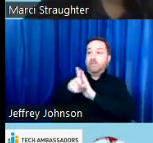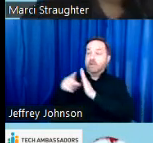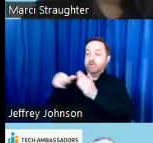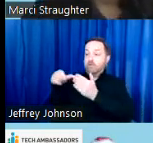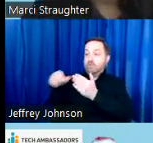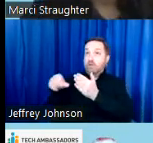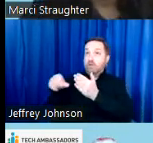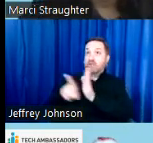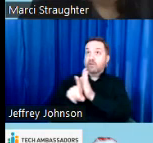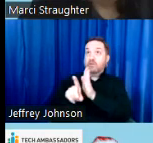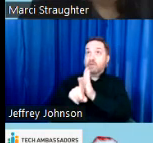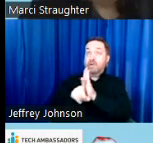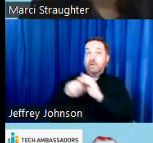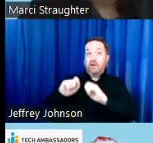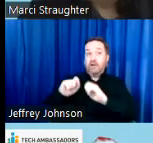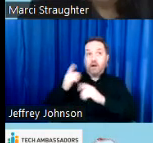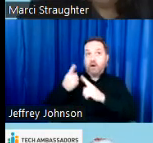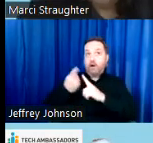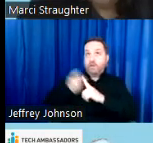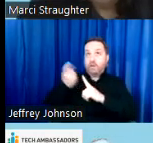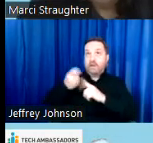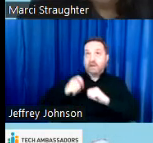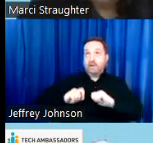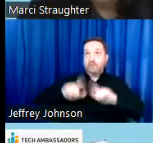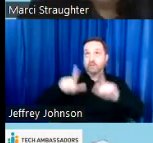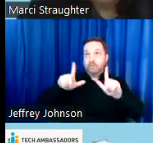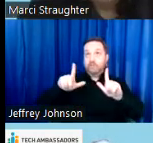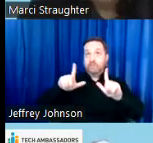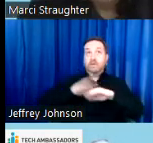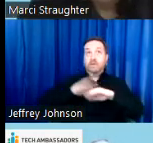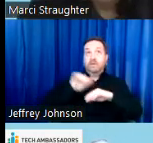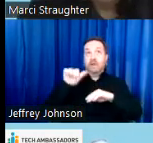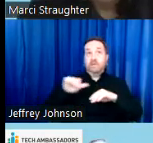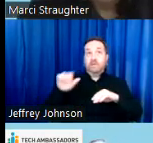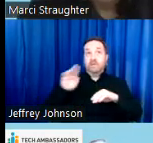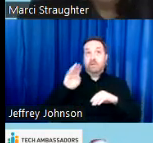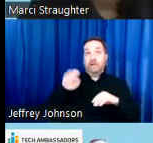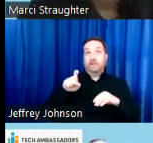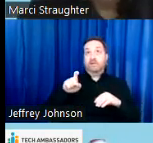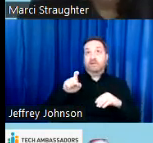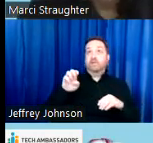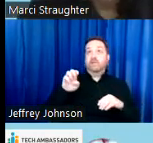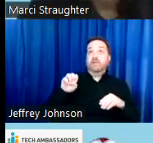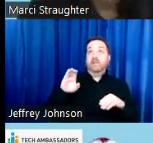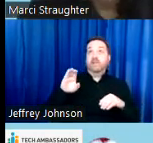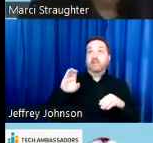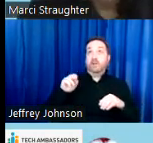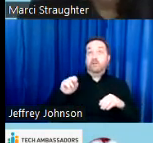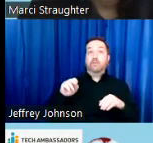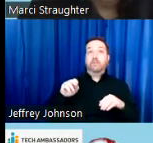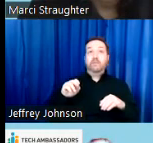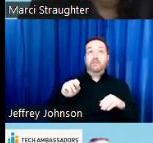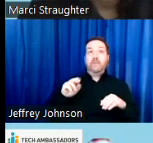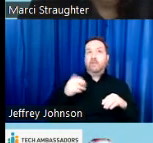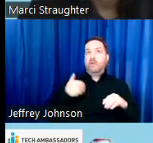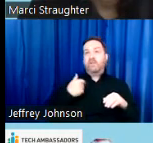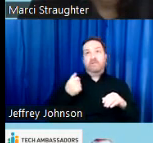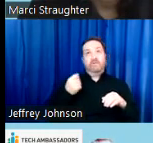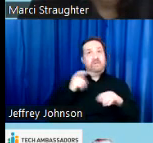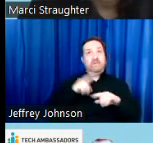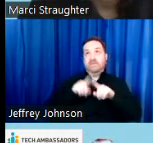you can see who's there on the Amazon device. I will point out too, there's really several versions of this